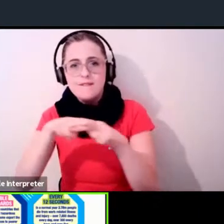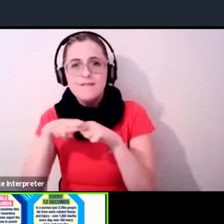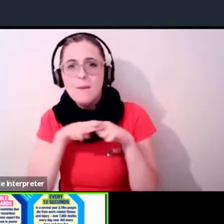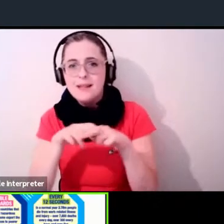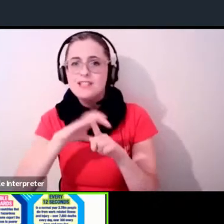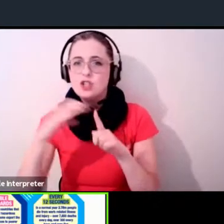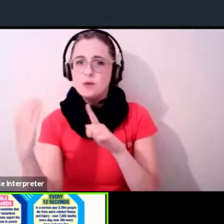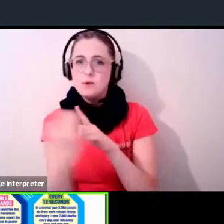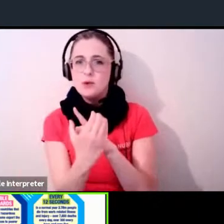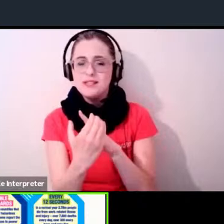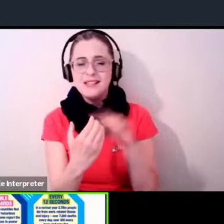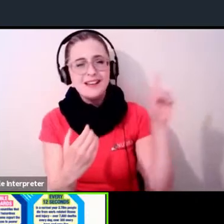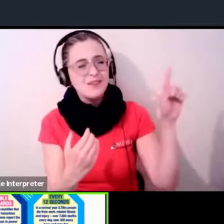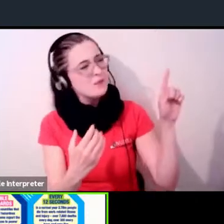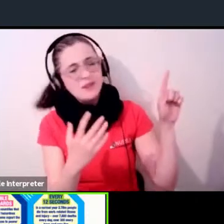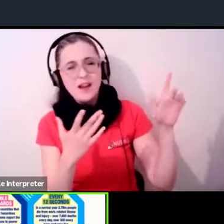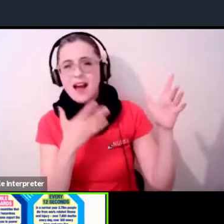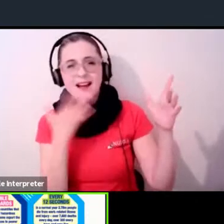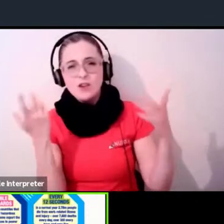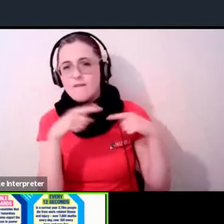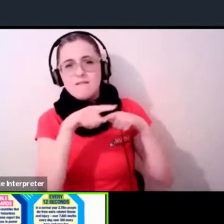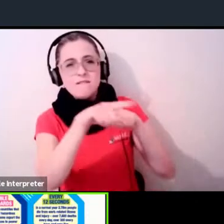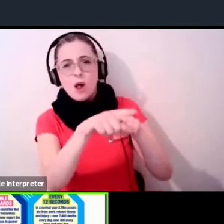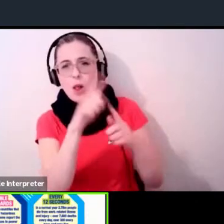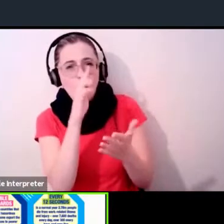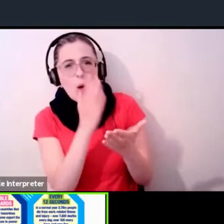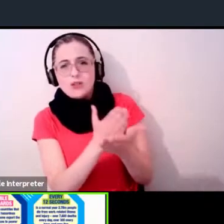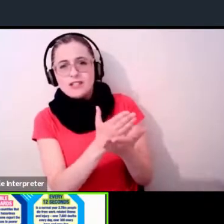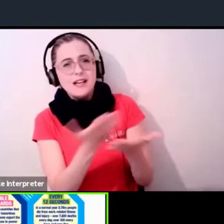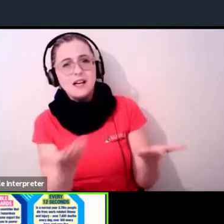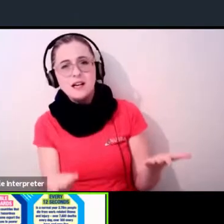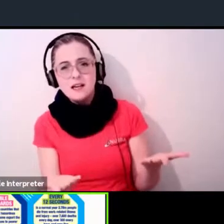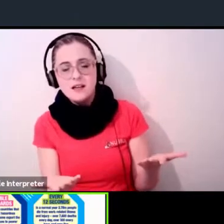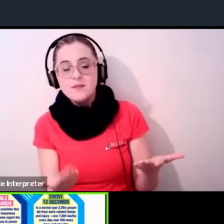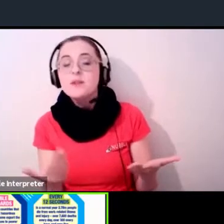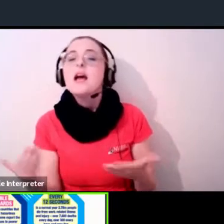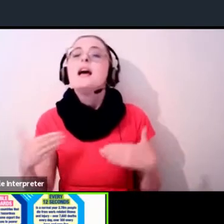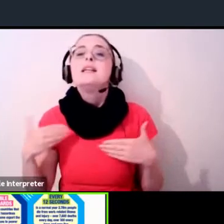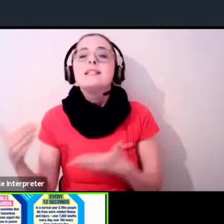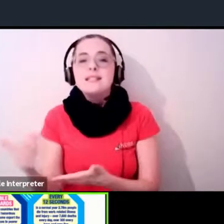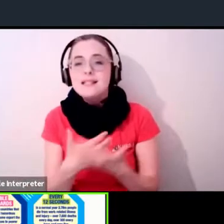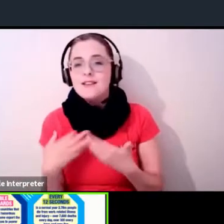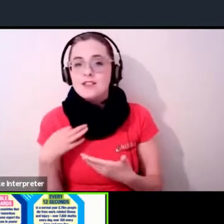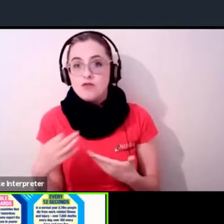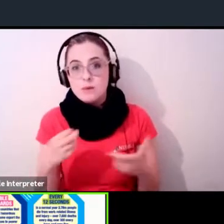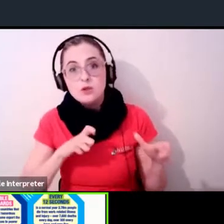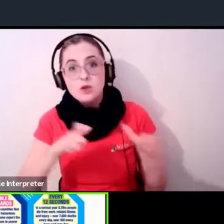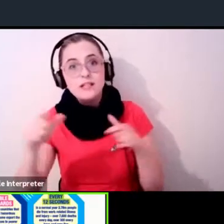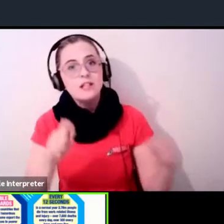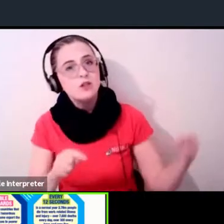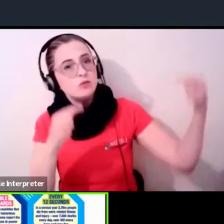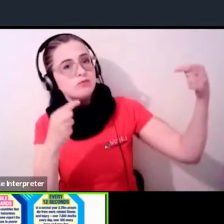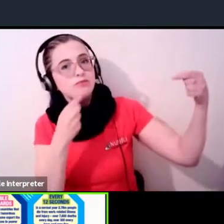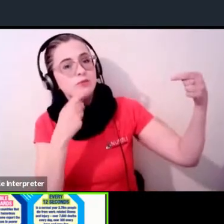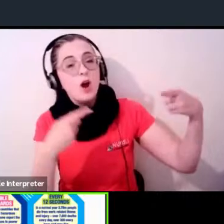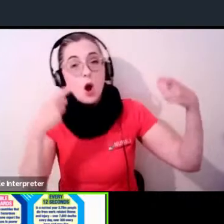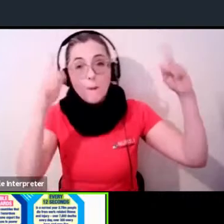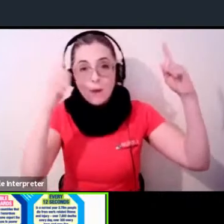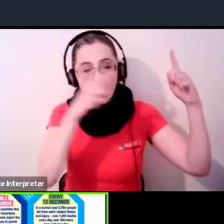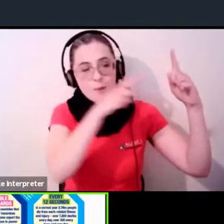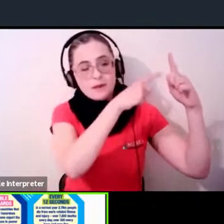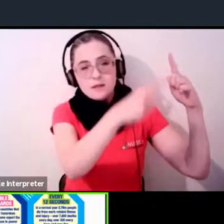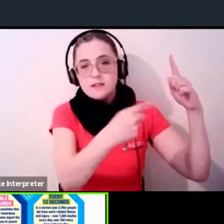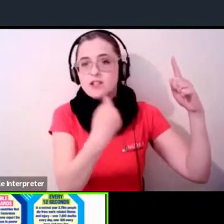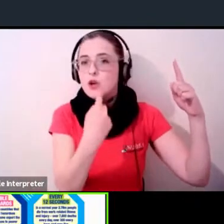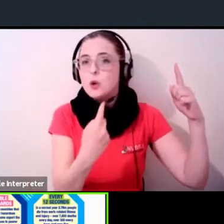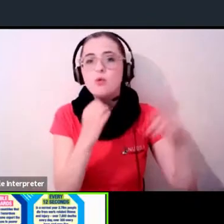flies in the face of logic and reality. Safety reps have continued to challenge employers denying reps to the risk